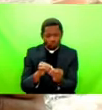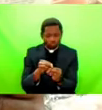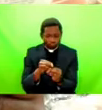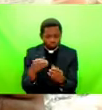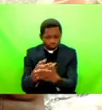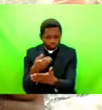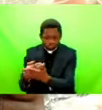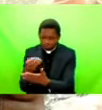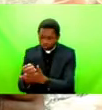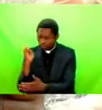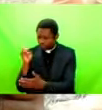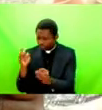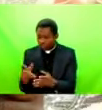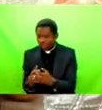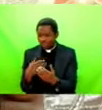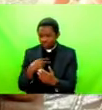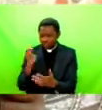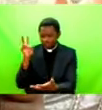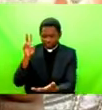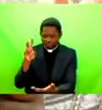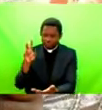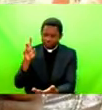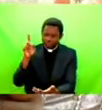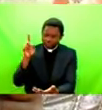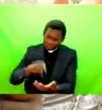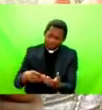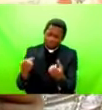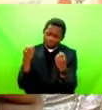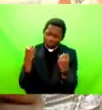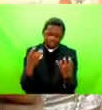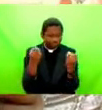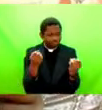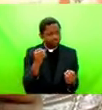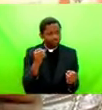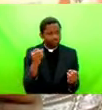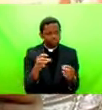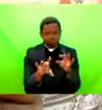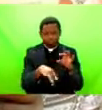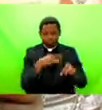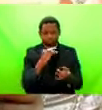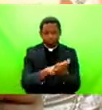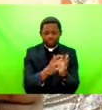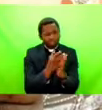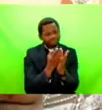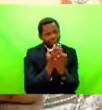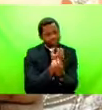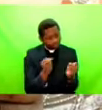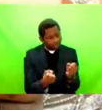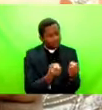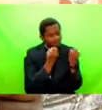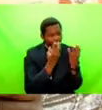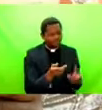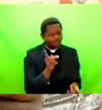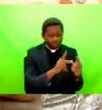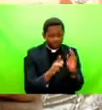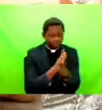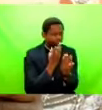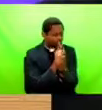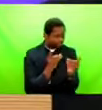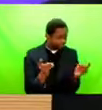souls have been saved, delivered, healed, baptized in the Holy Spirit, and empowered